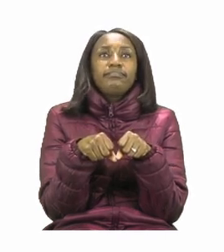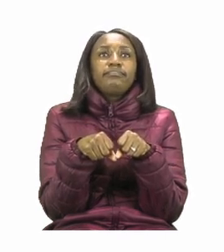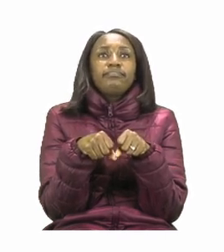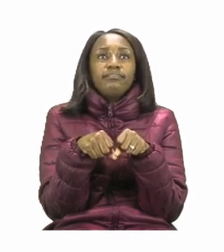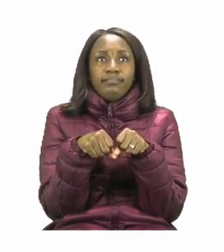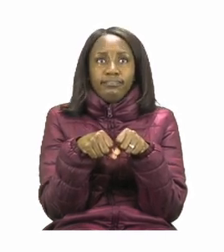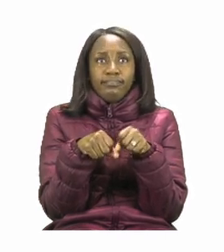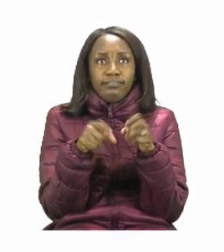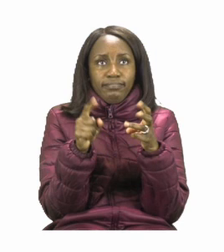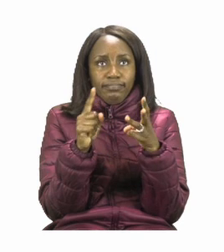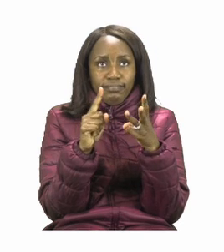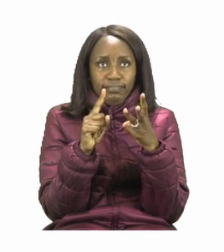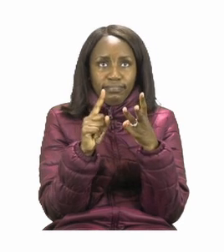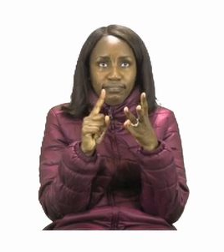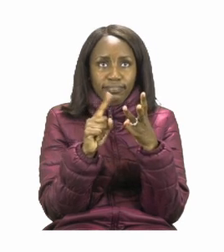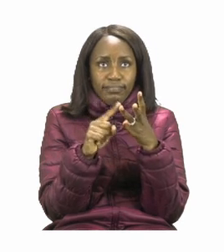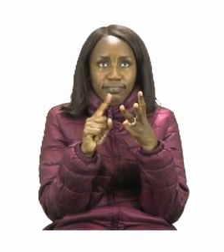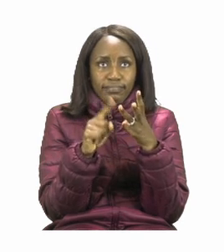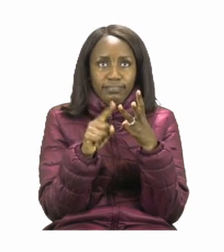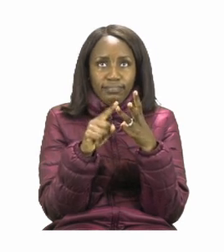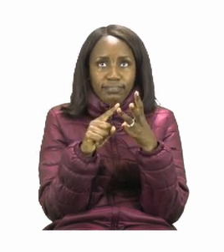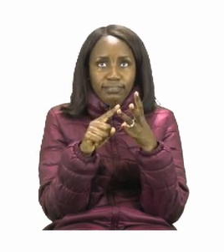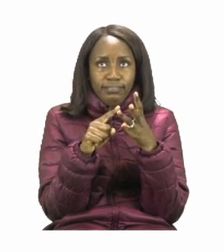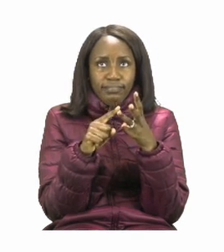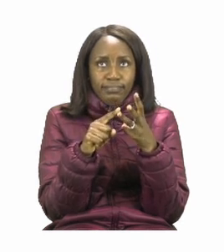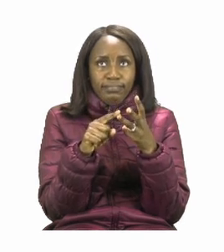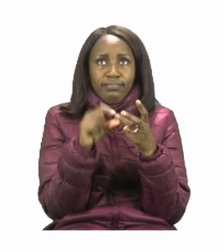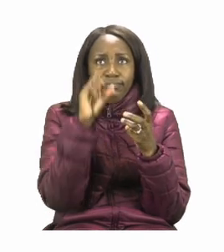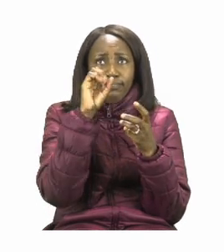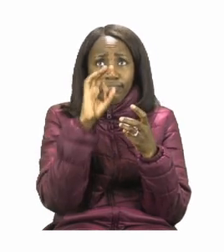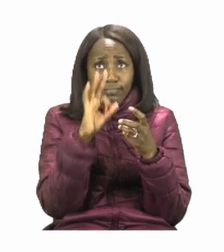play with broken glasses?